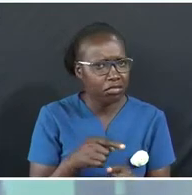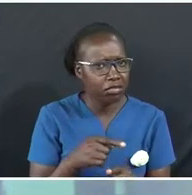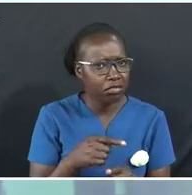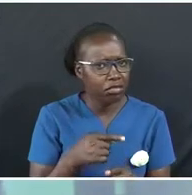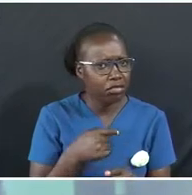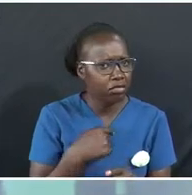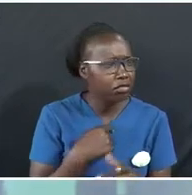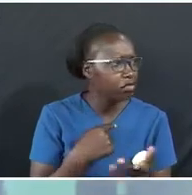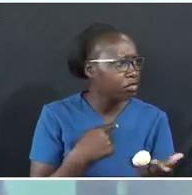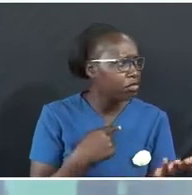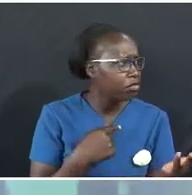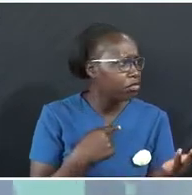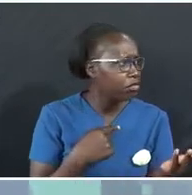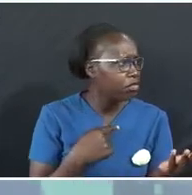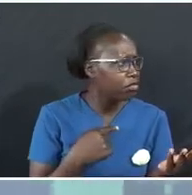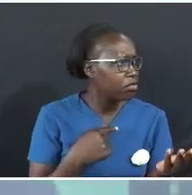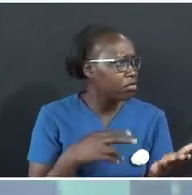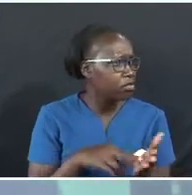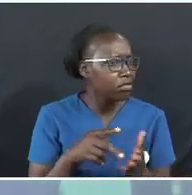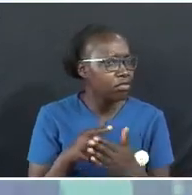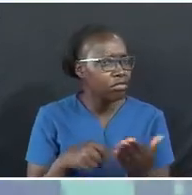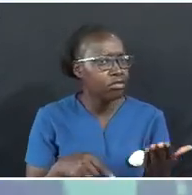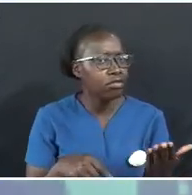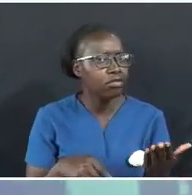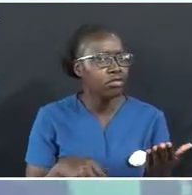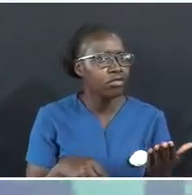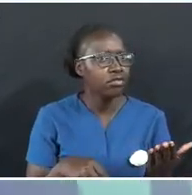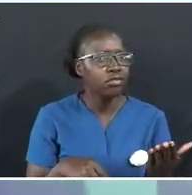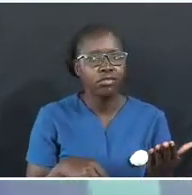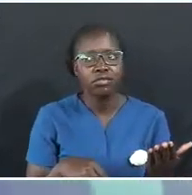It is something that, what does it mean?